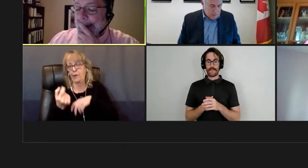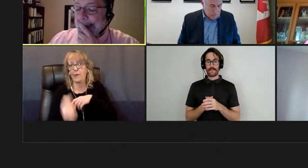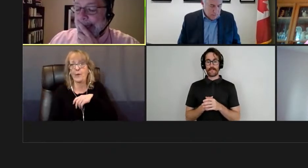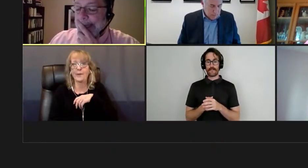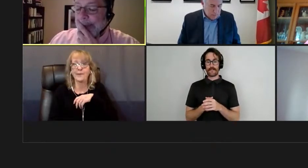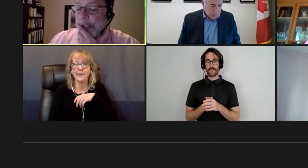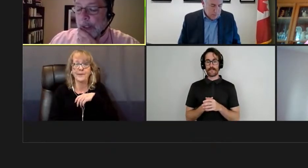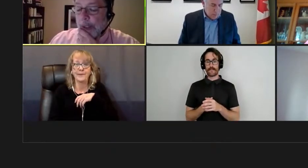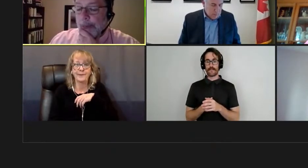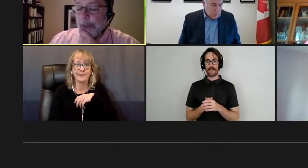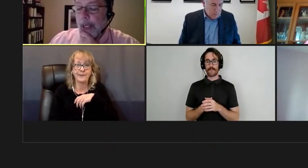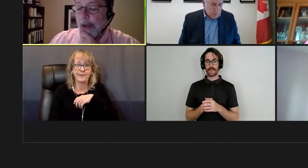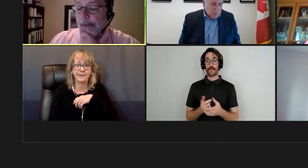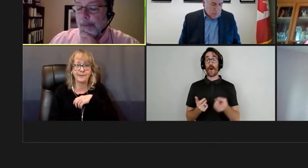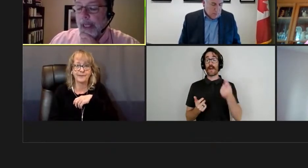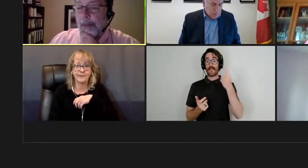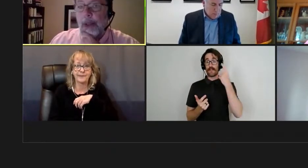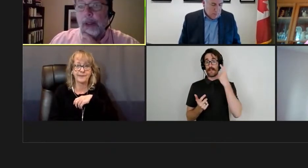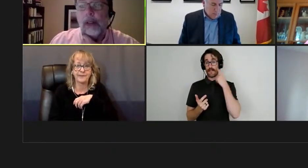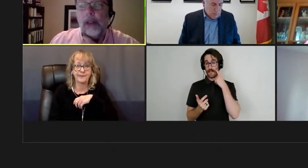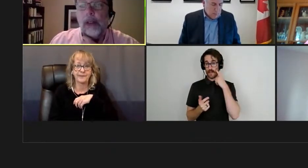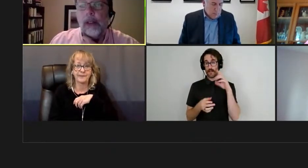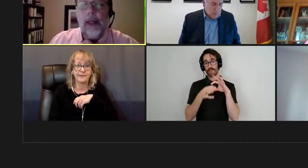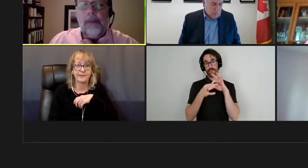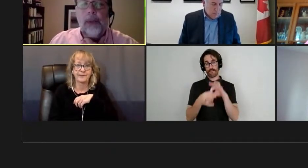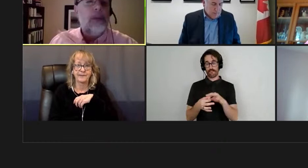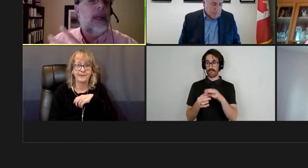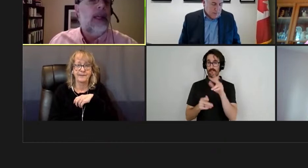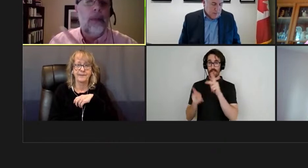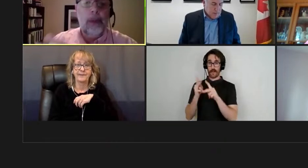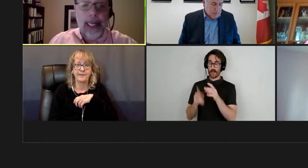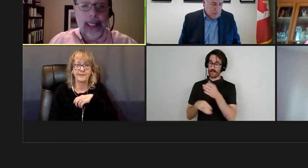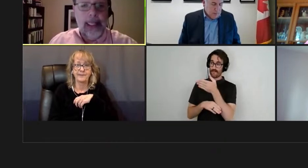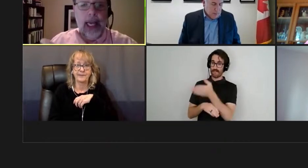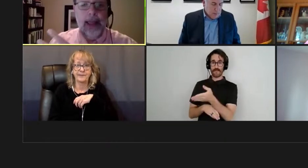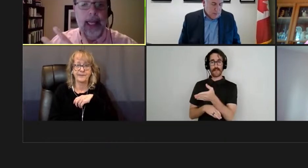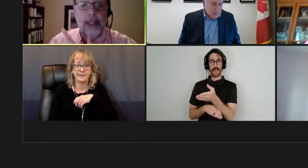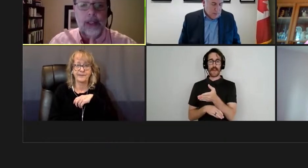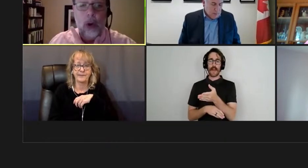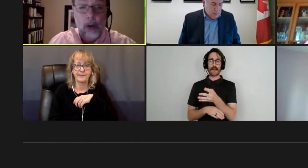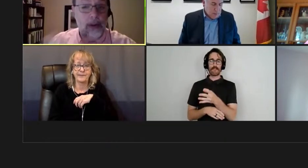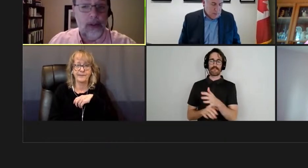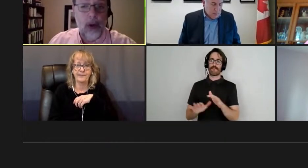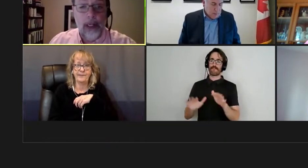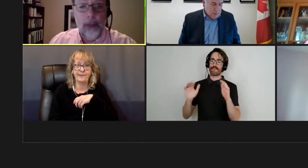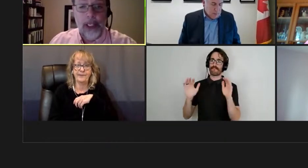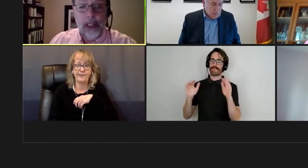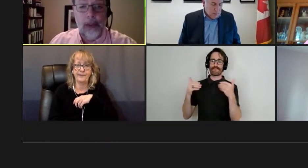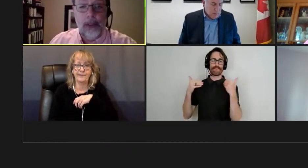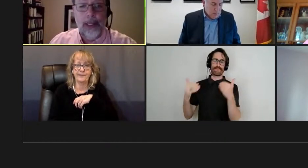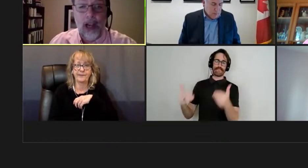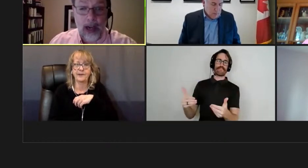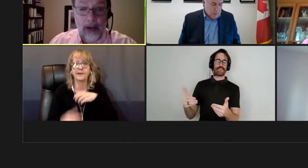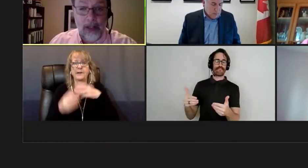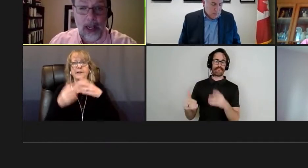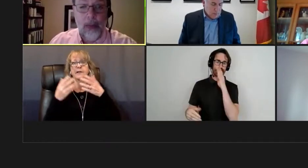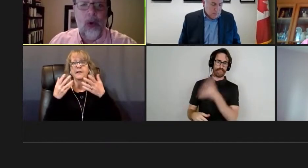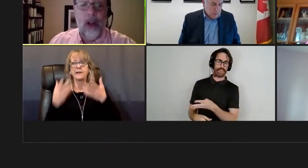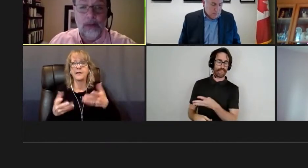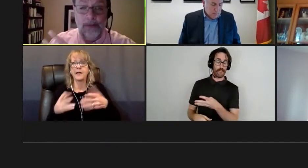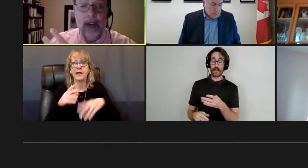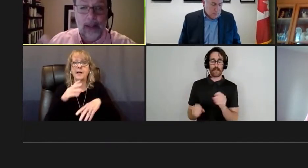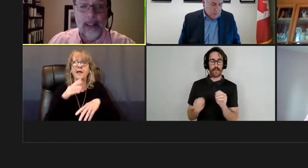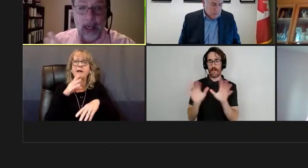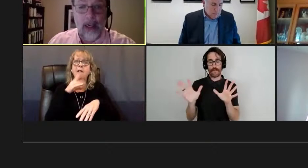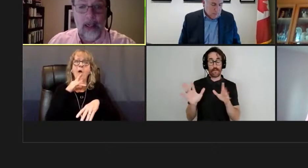I think in terms of people perhaps being complacent, I think it's totally reasonable to be tired. I mean, we're